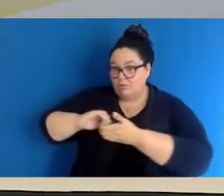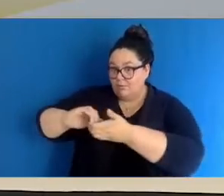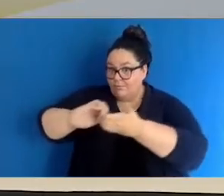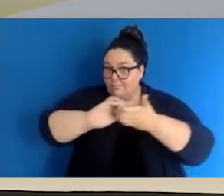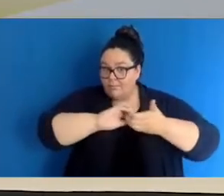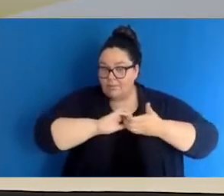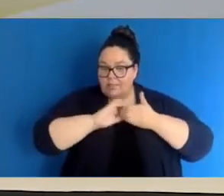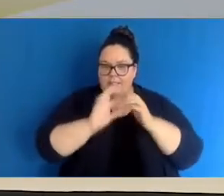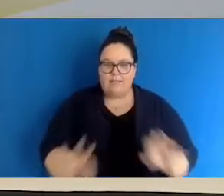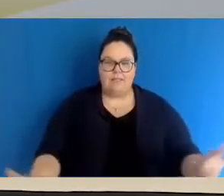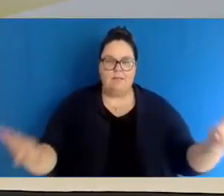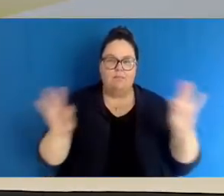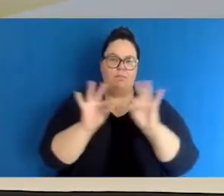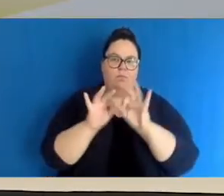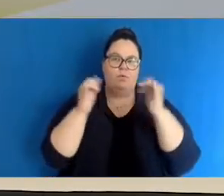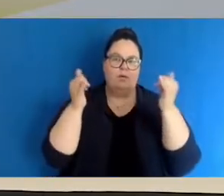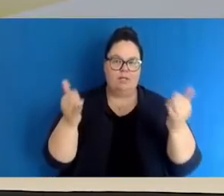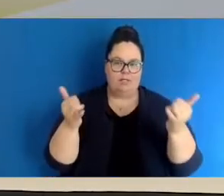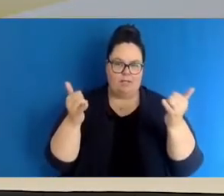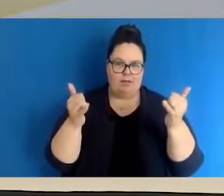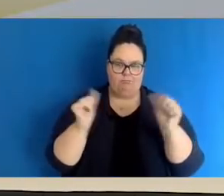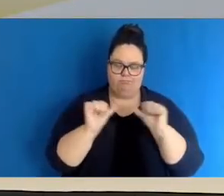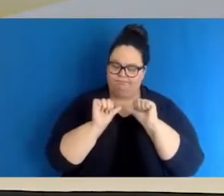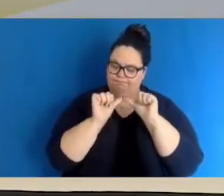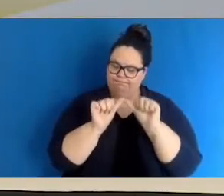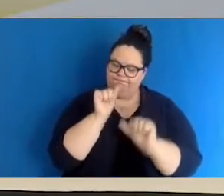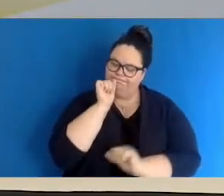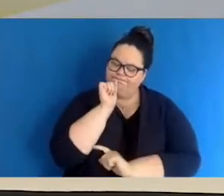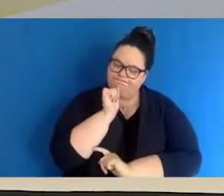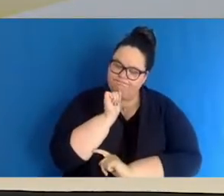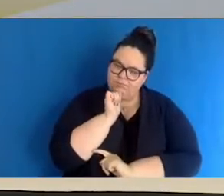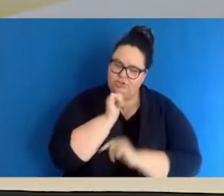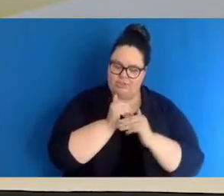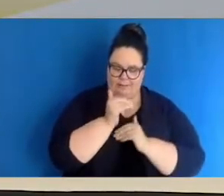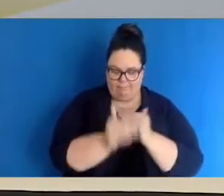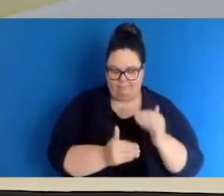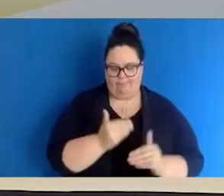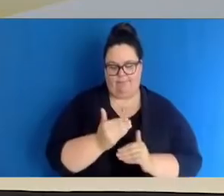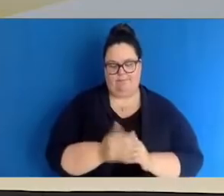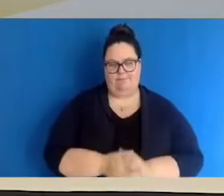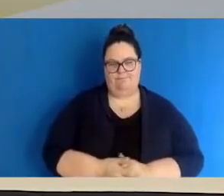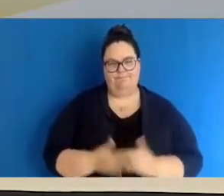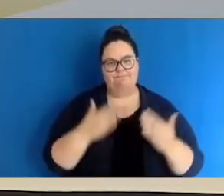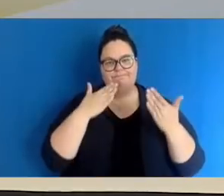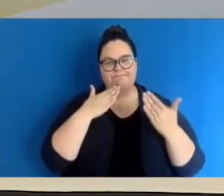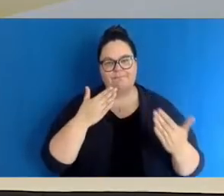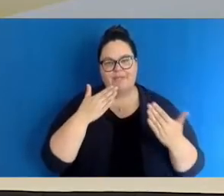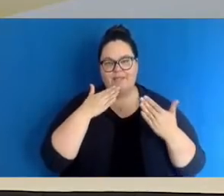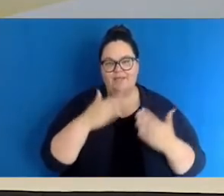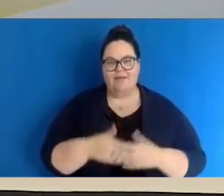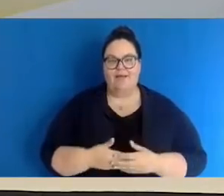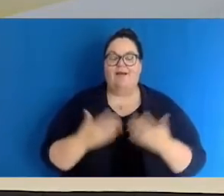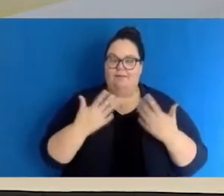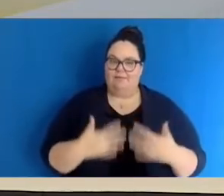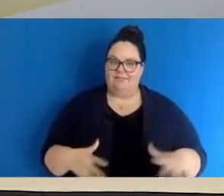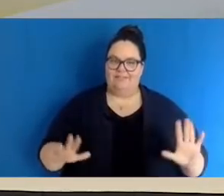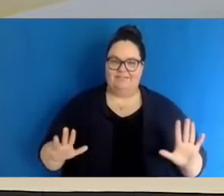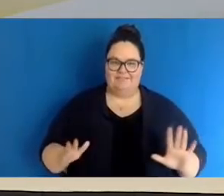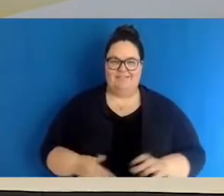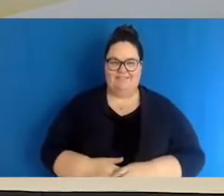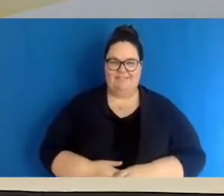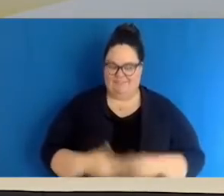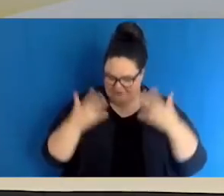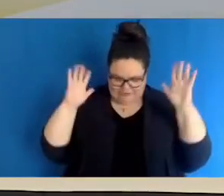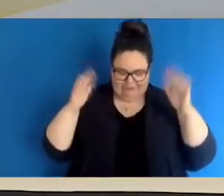ever, we need to continue to be patient and continue to be kind. So thank you. And I'll leave it